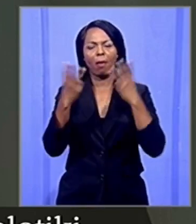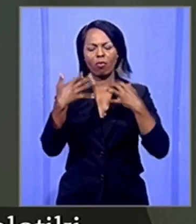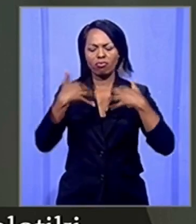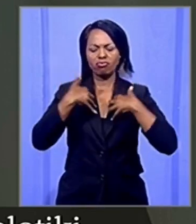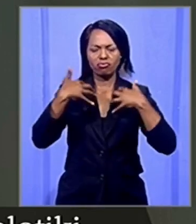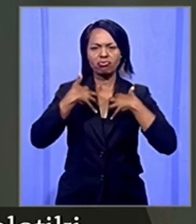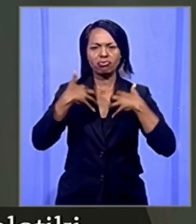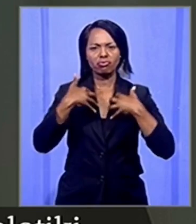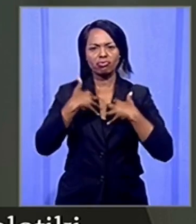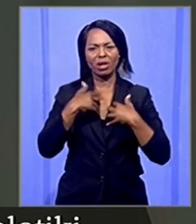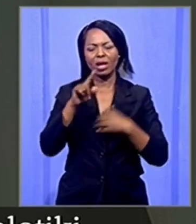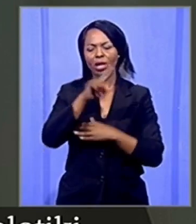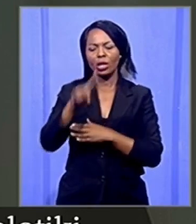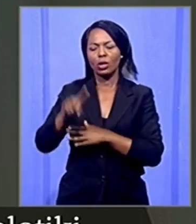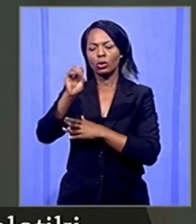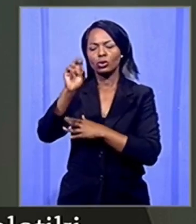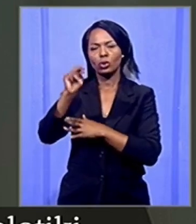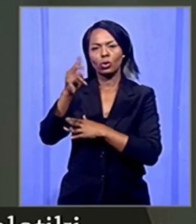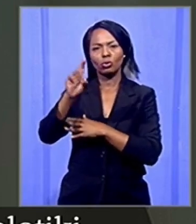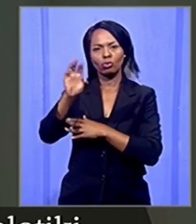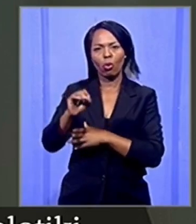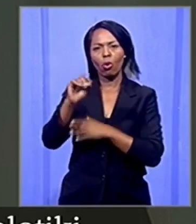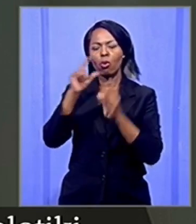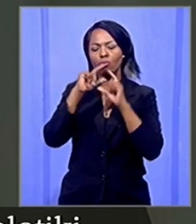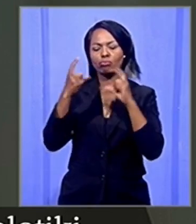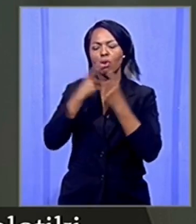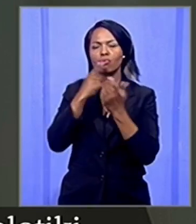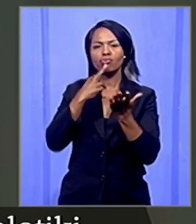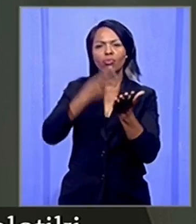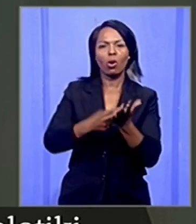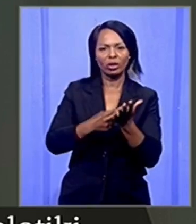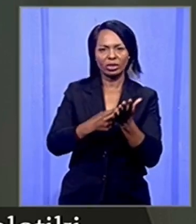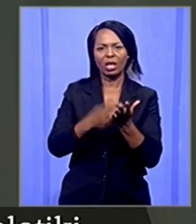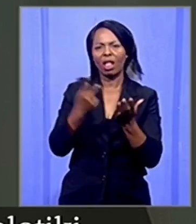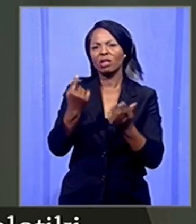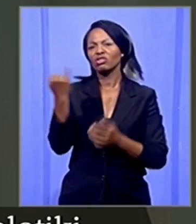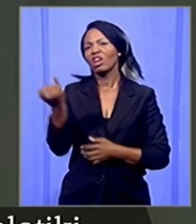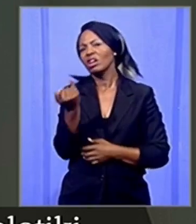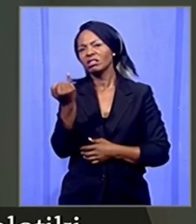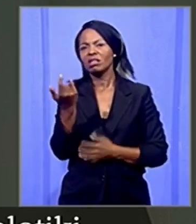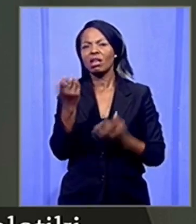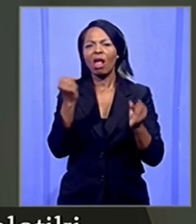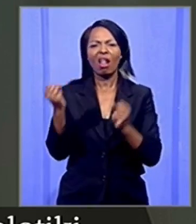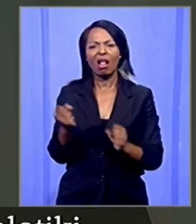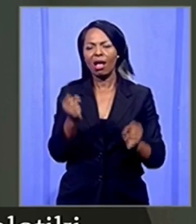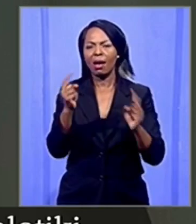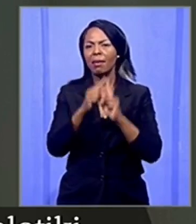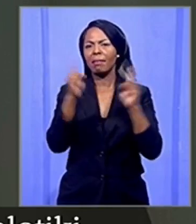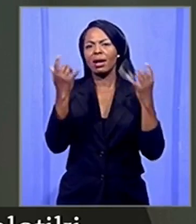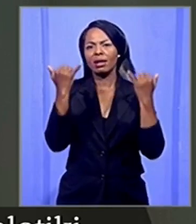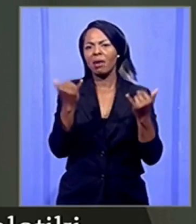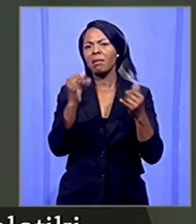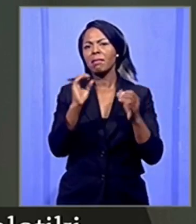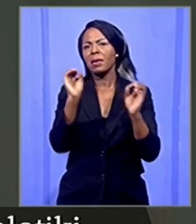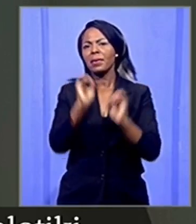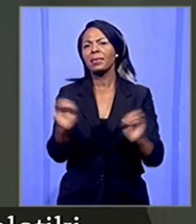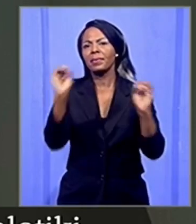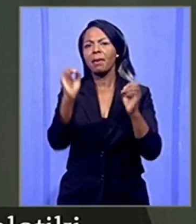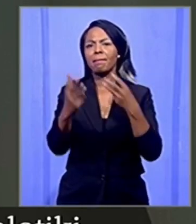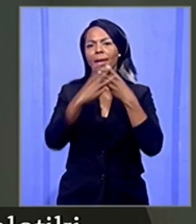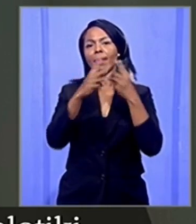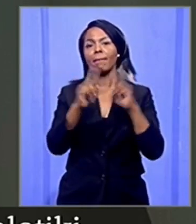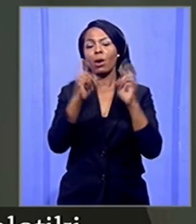about the Zondo Commission report, which is gathering dust. When we see the hawks in operation, it is something that is encouraging because it